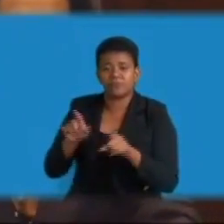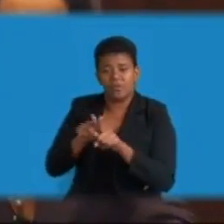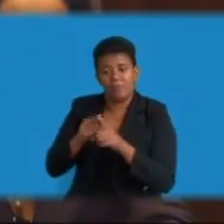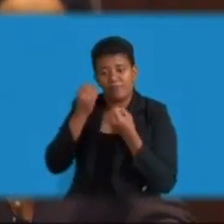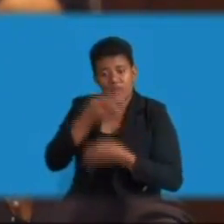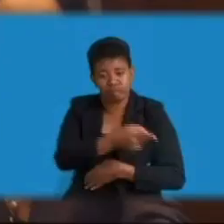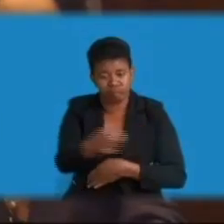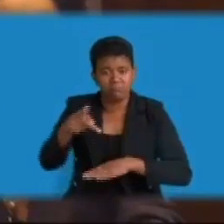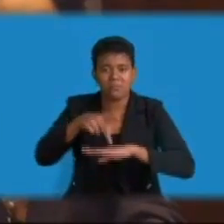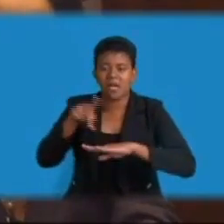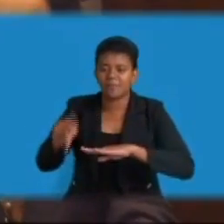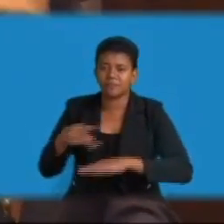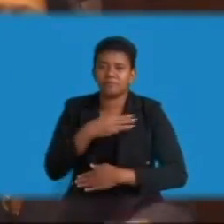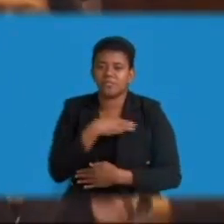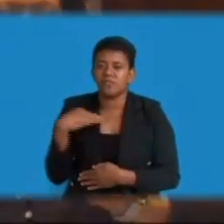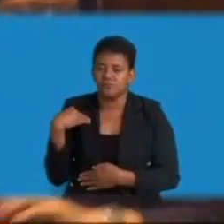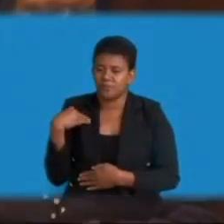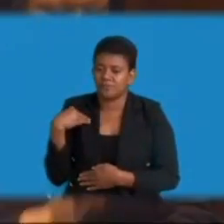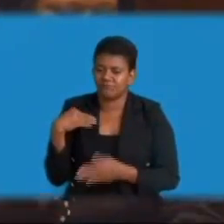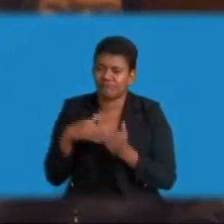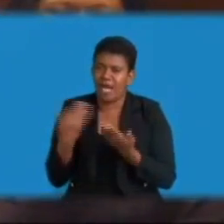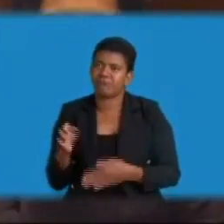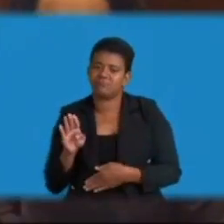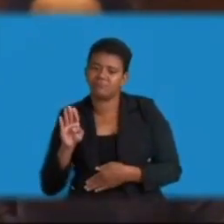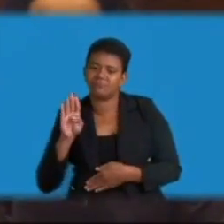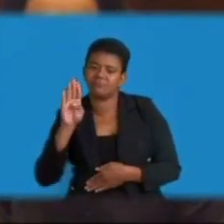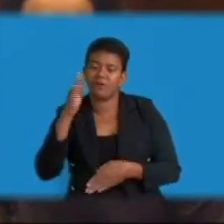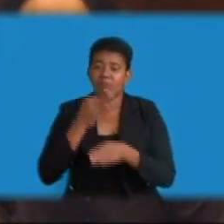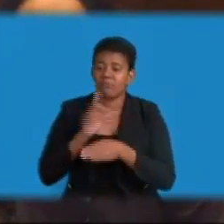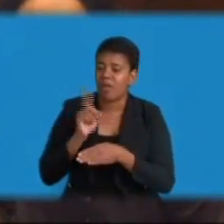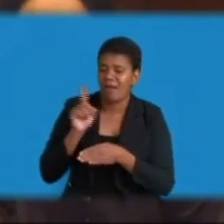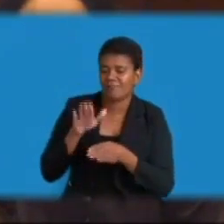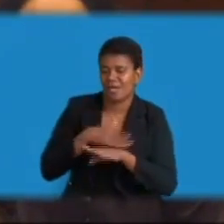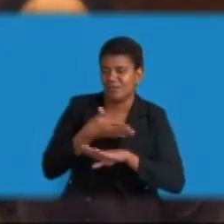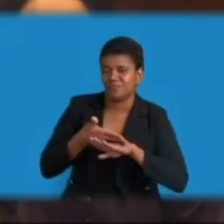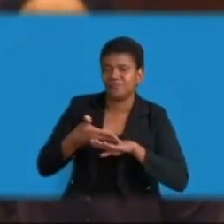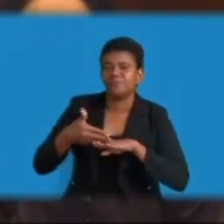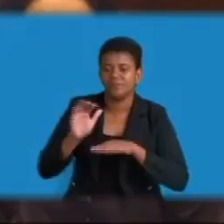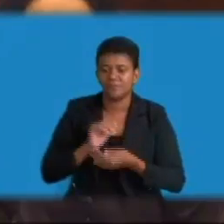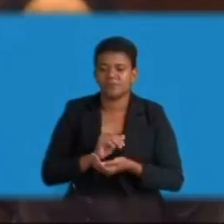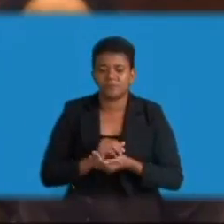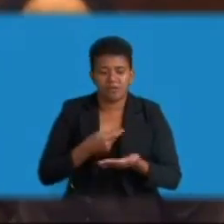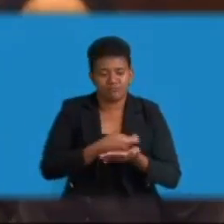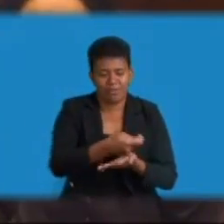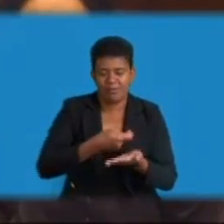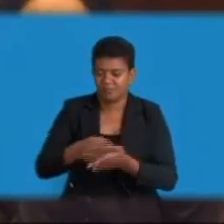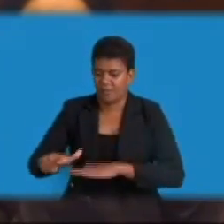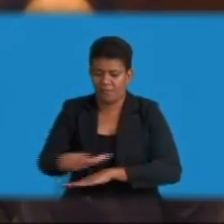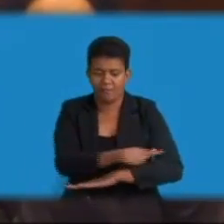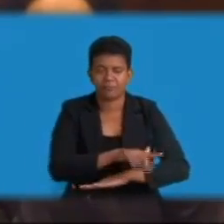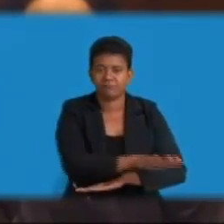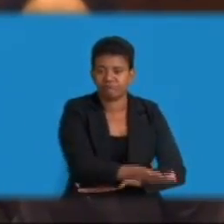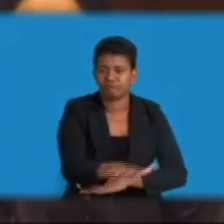that the Ministry is also progressing work on the renewal of the leases that have expired. and so